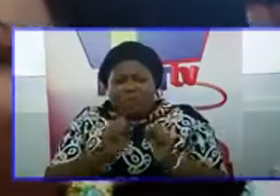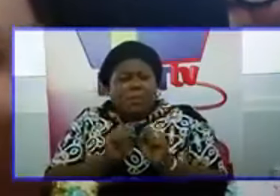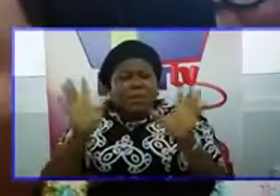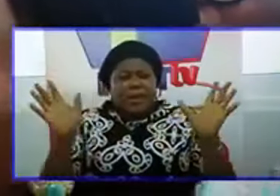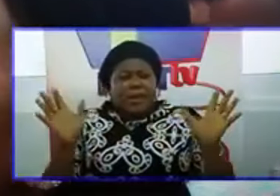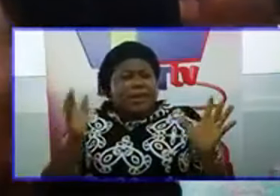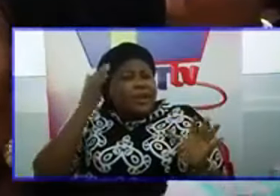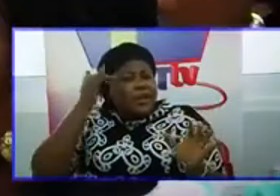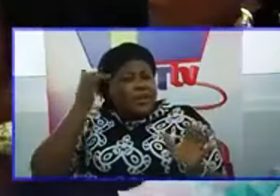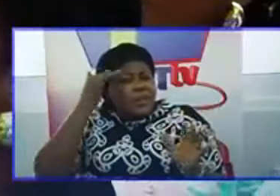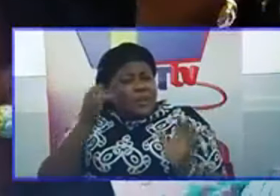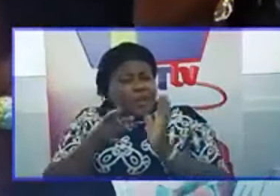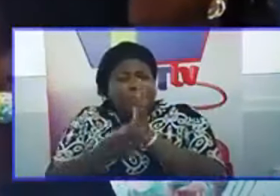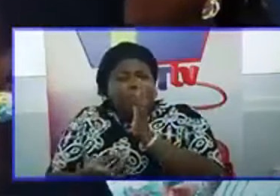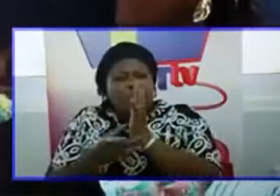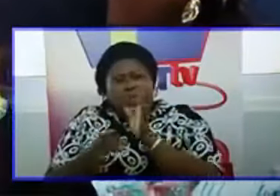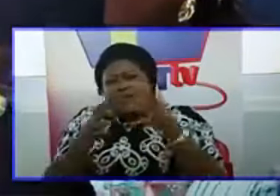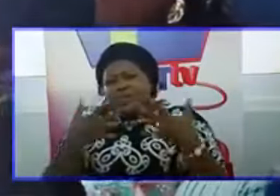you have run out of